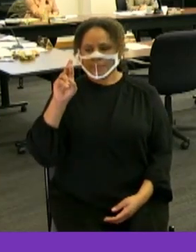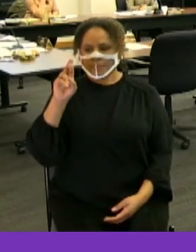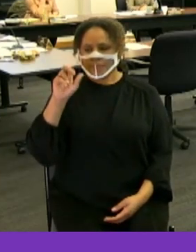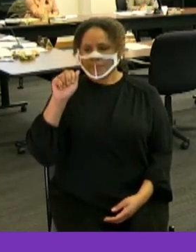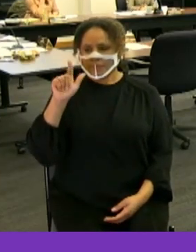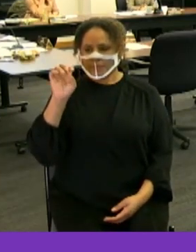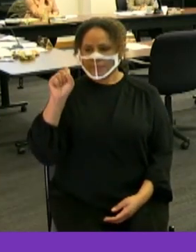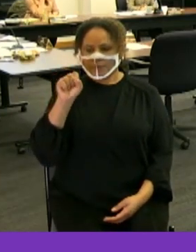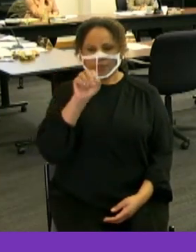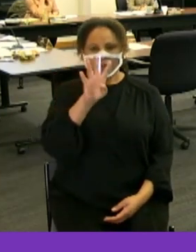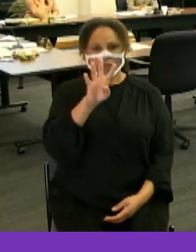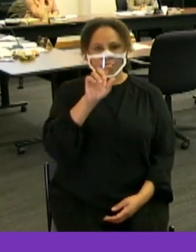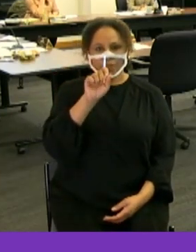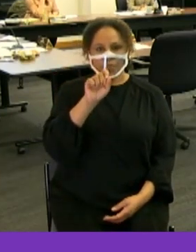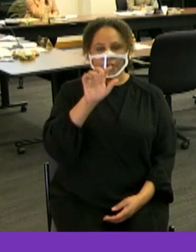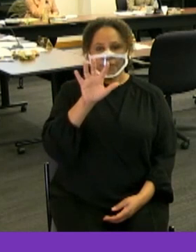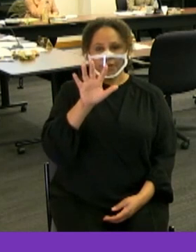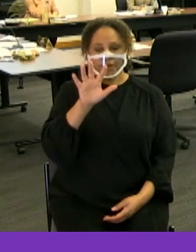and 4.7, correct?